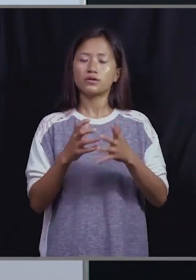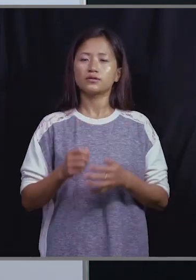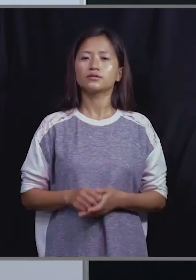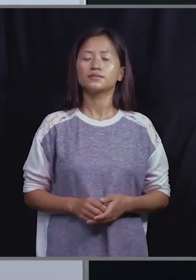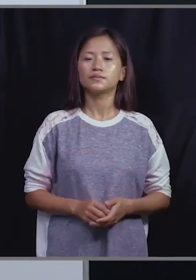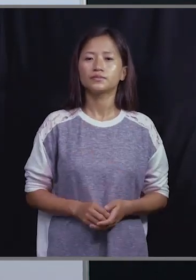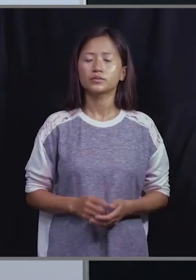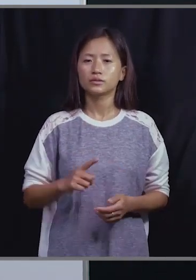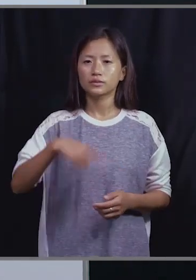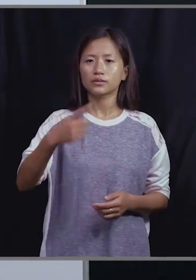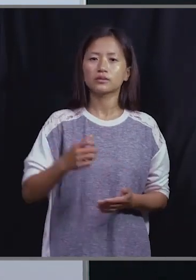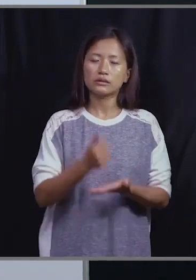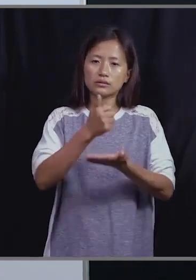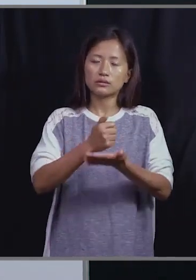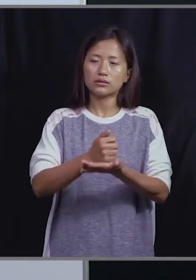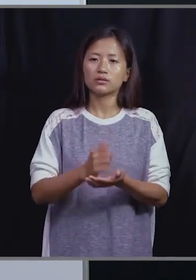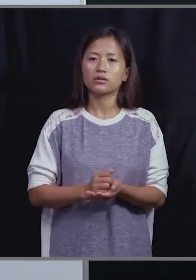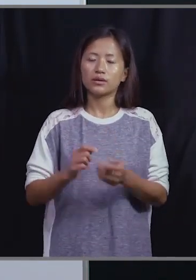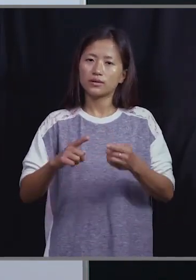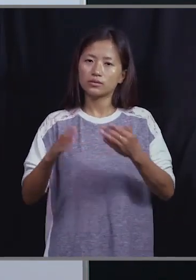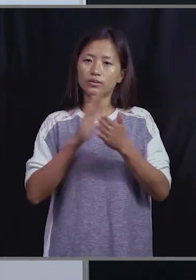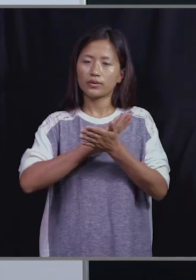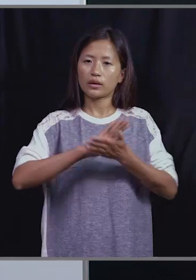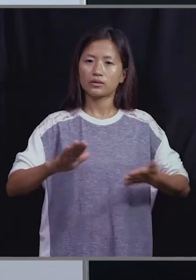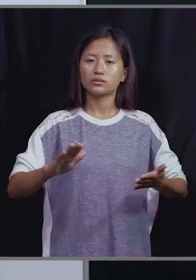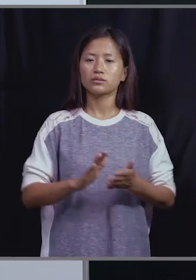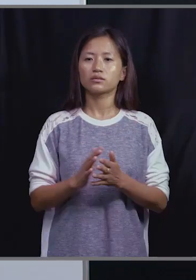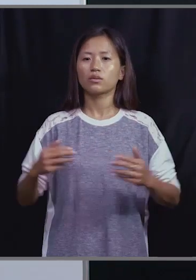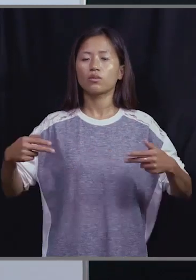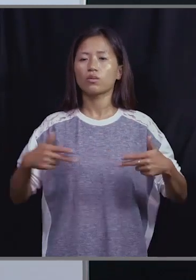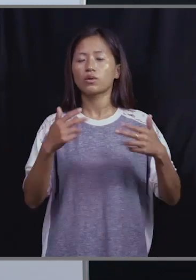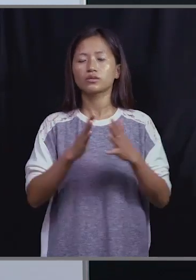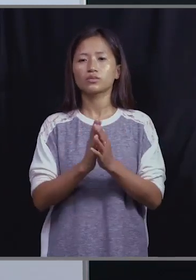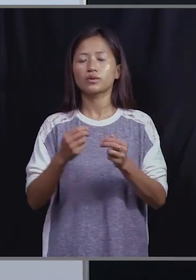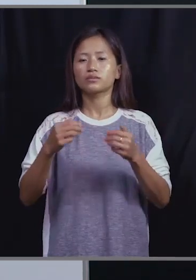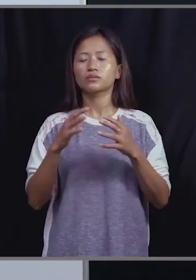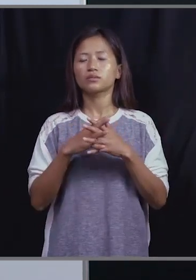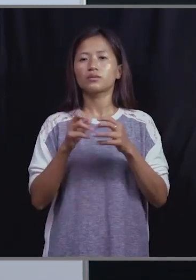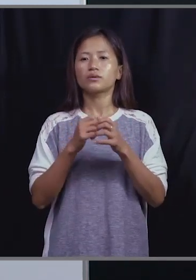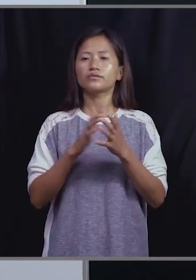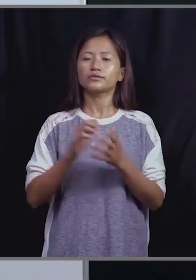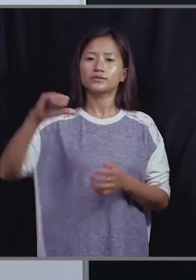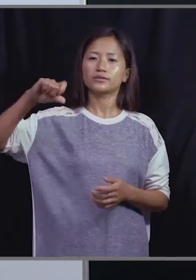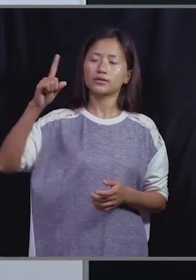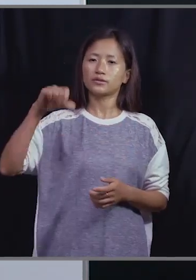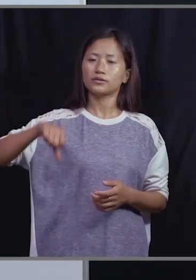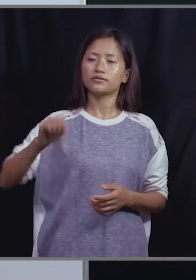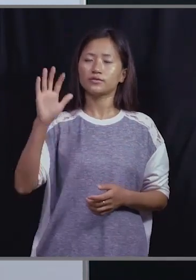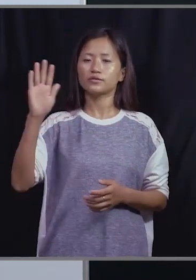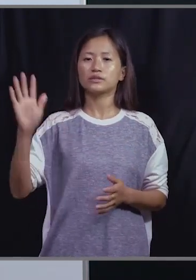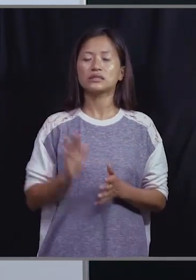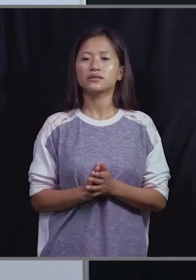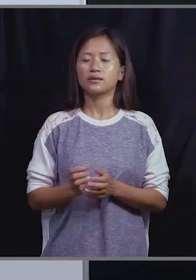next, he also decided to cancel the Warsaw Pact. The Warsaw Pact in 1955, it is